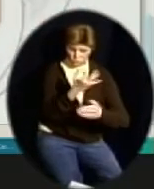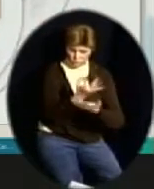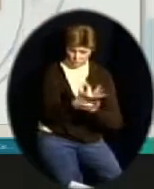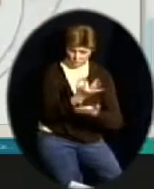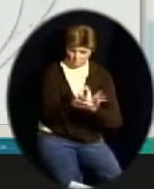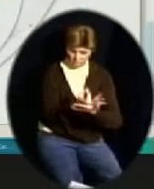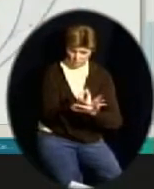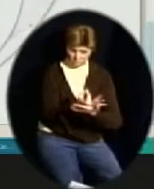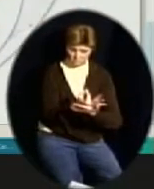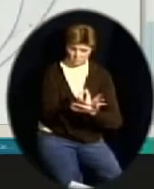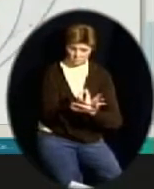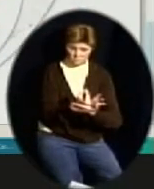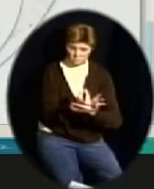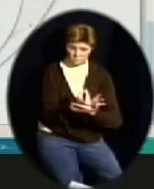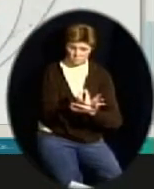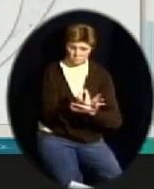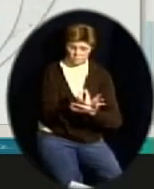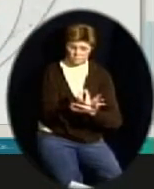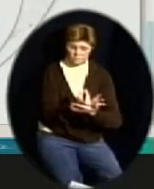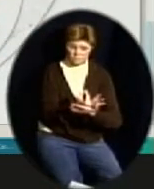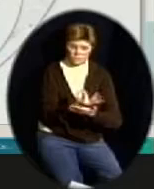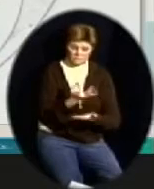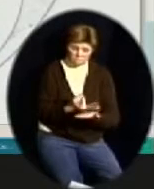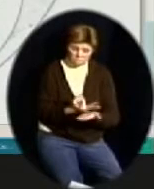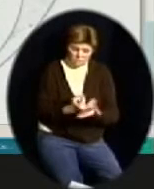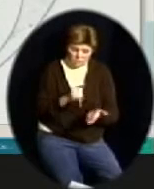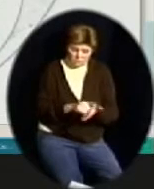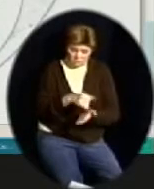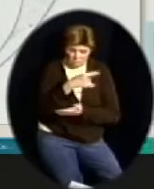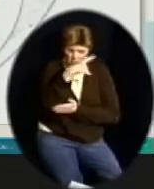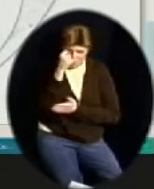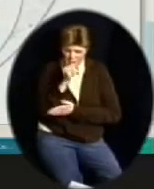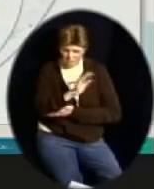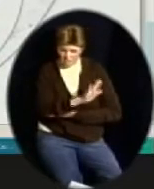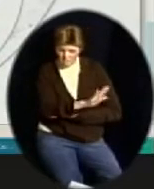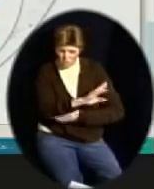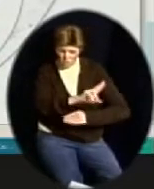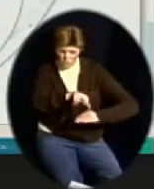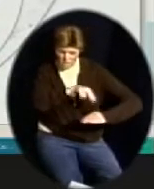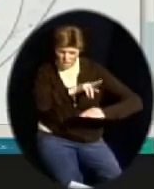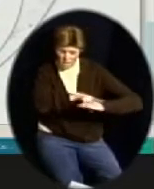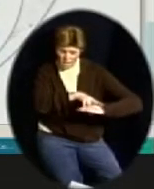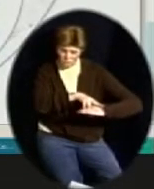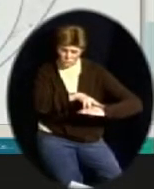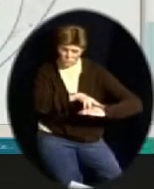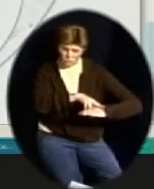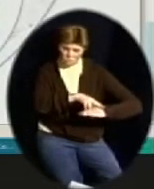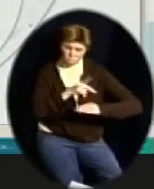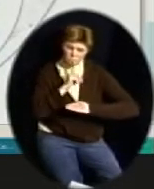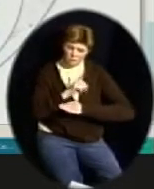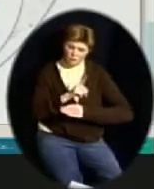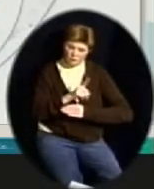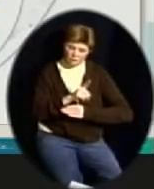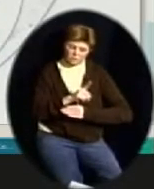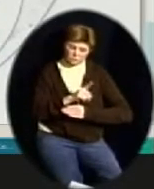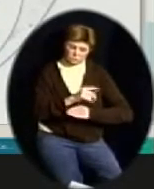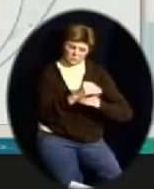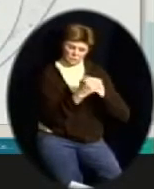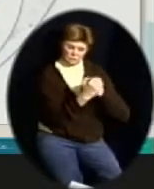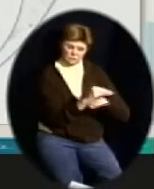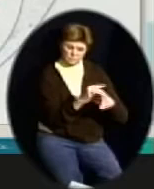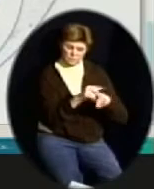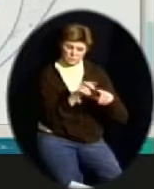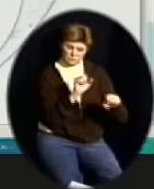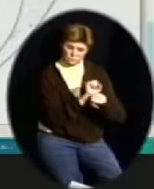those funds that, because of their very nature, are restricted to really working with the cash balances